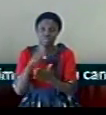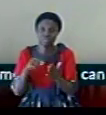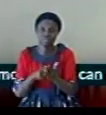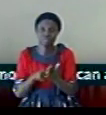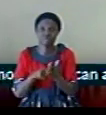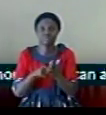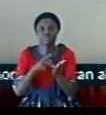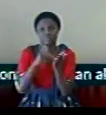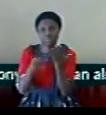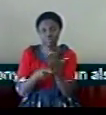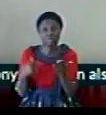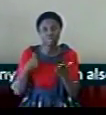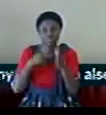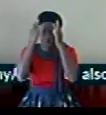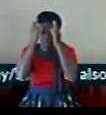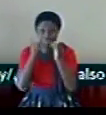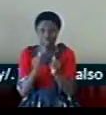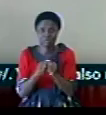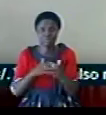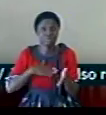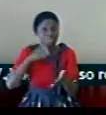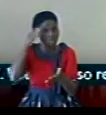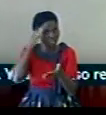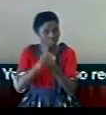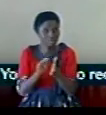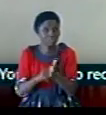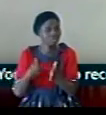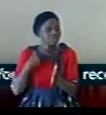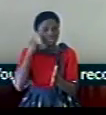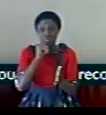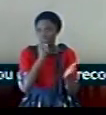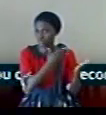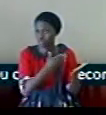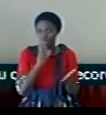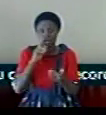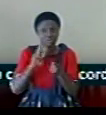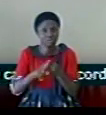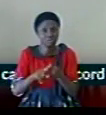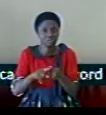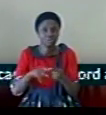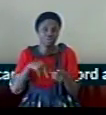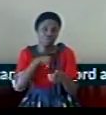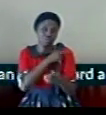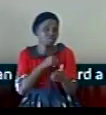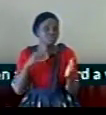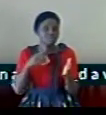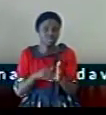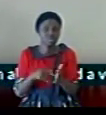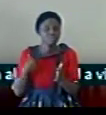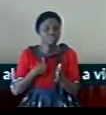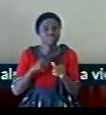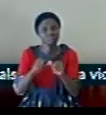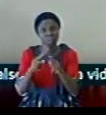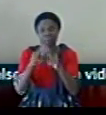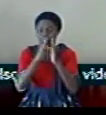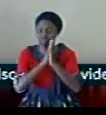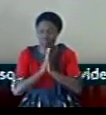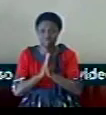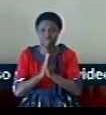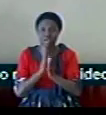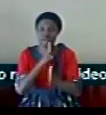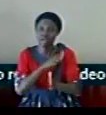We decided with my husband that we are not taking her to hospital any longer. We have been praying, and by the grace of God, during this